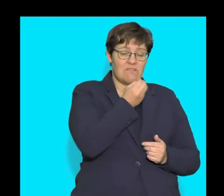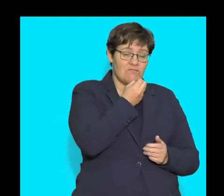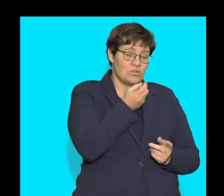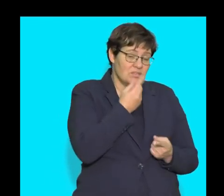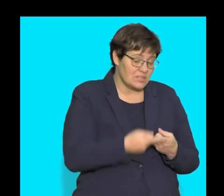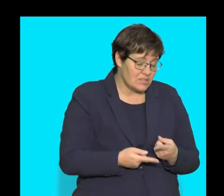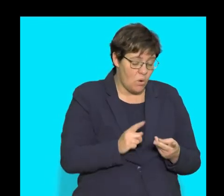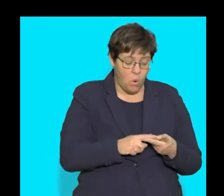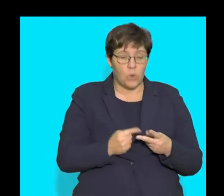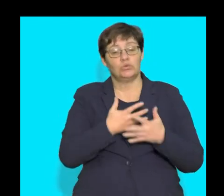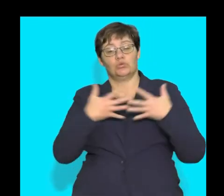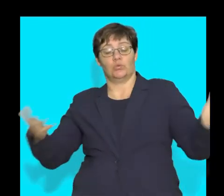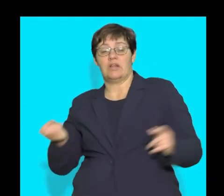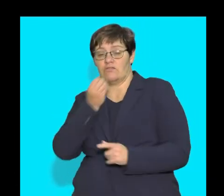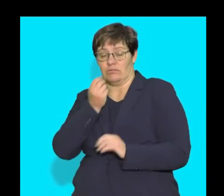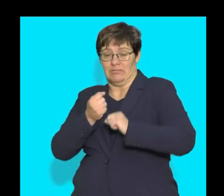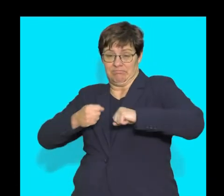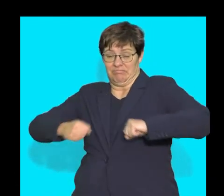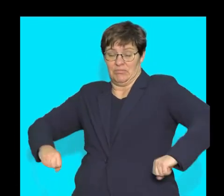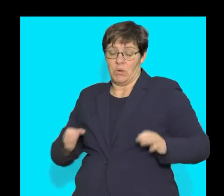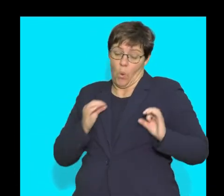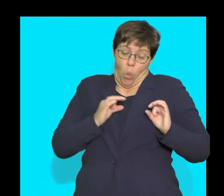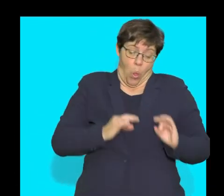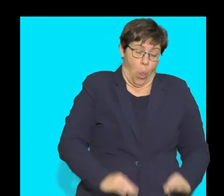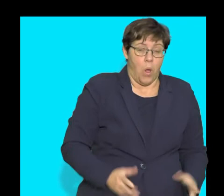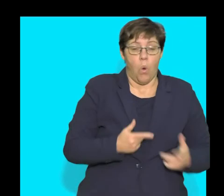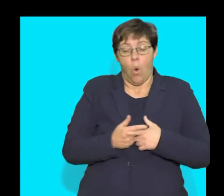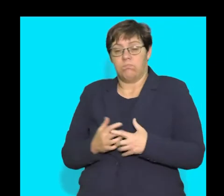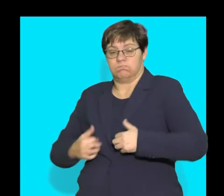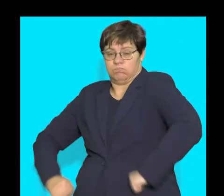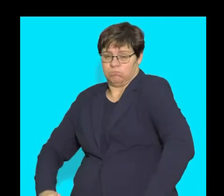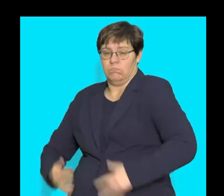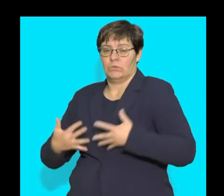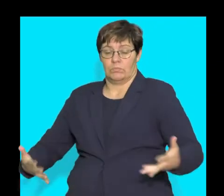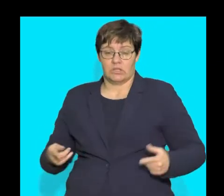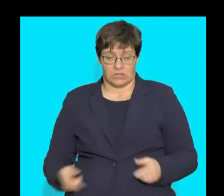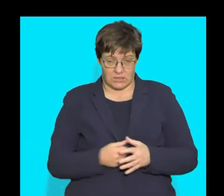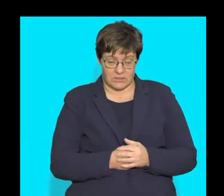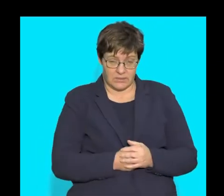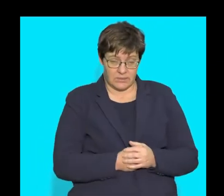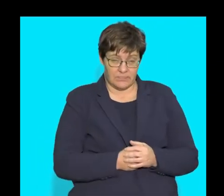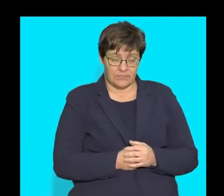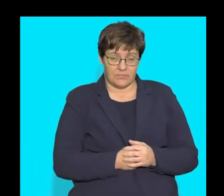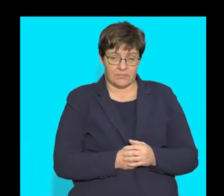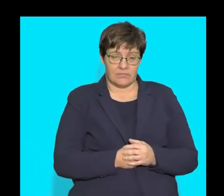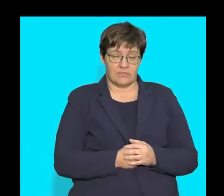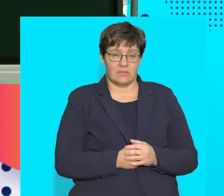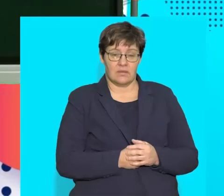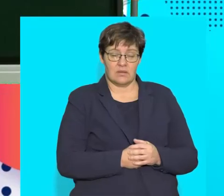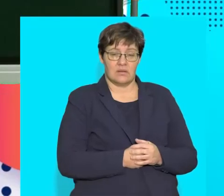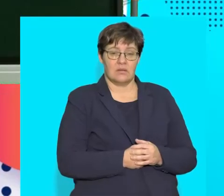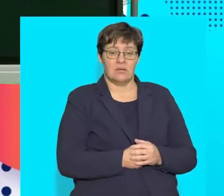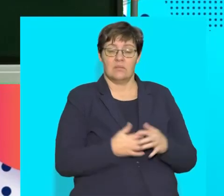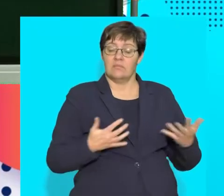little food, or overnourishment, eating too much of food. And so we talk about individuals